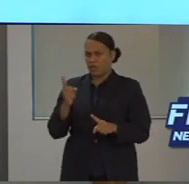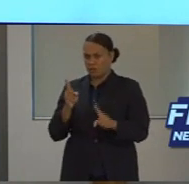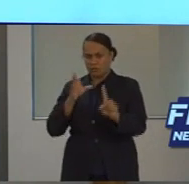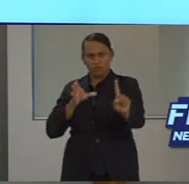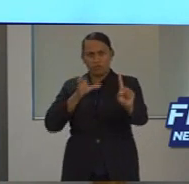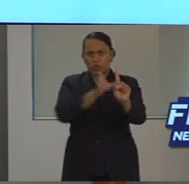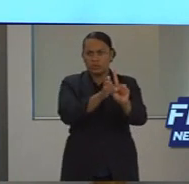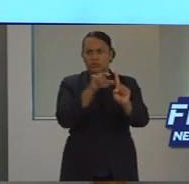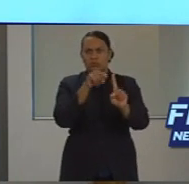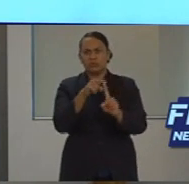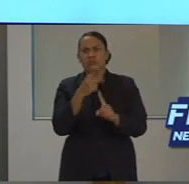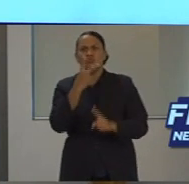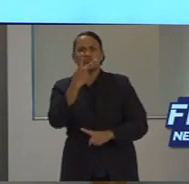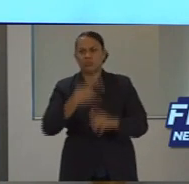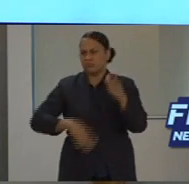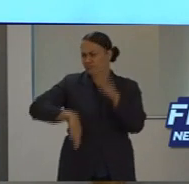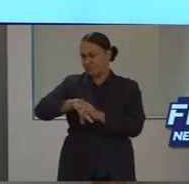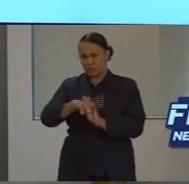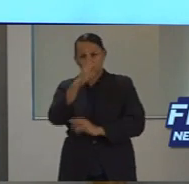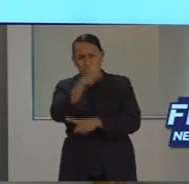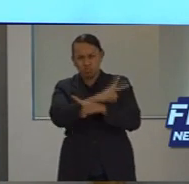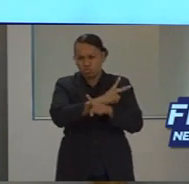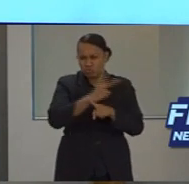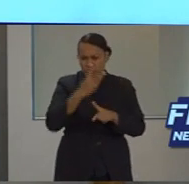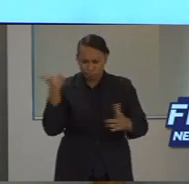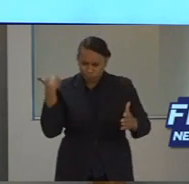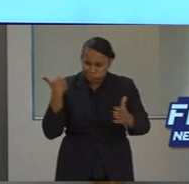full weeks, up until the 5th of April.